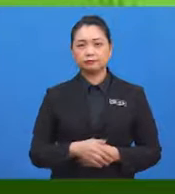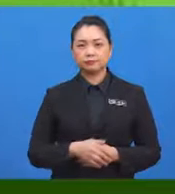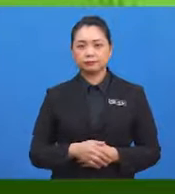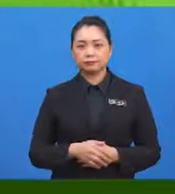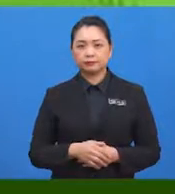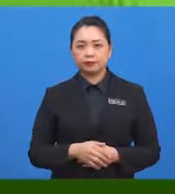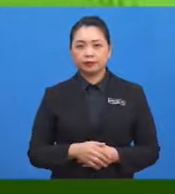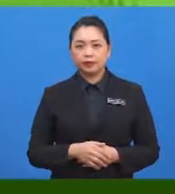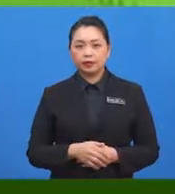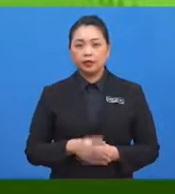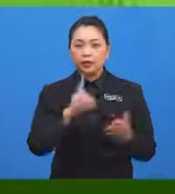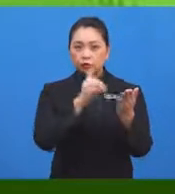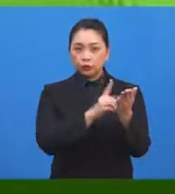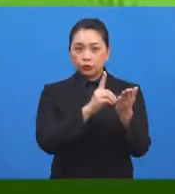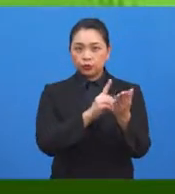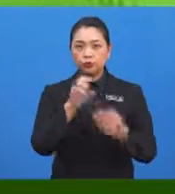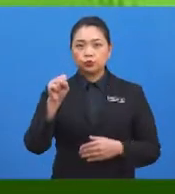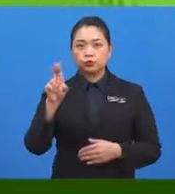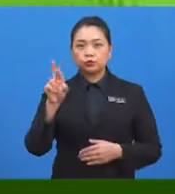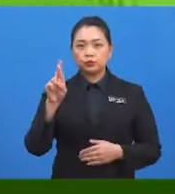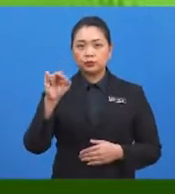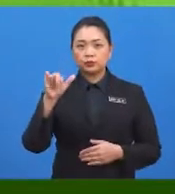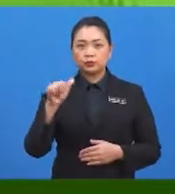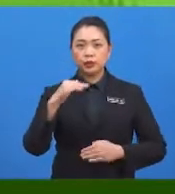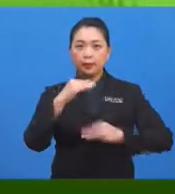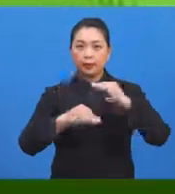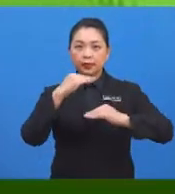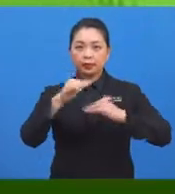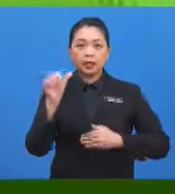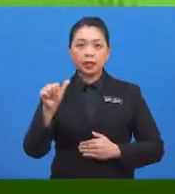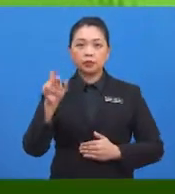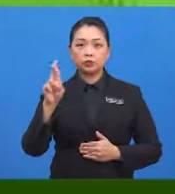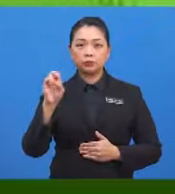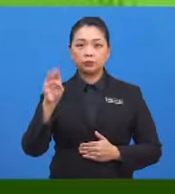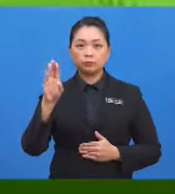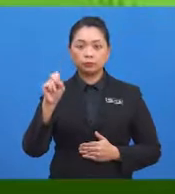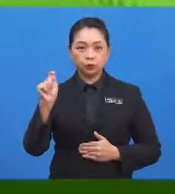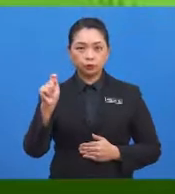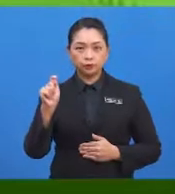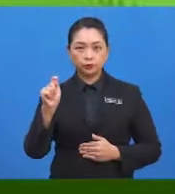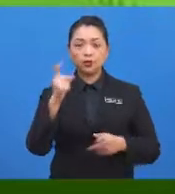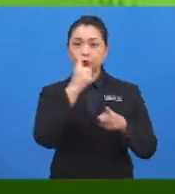two. Dr. Suraya built a robot.